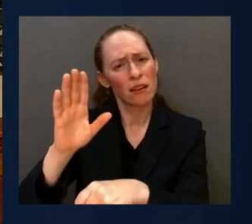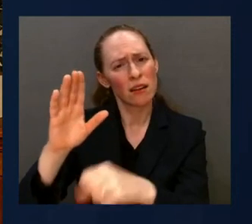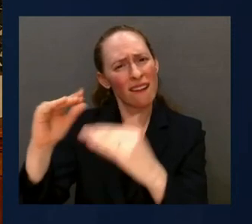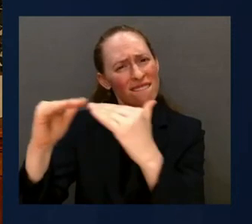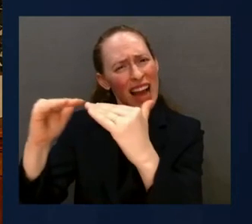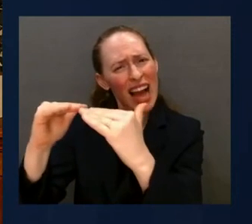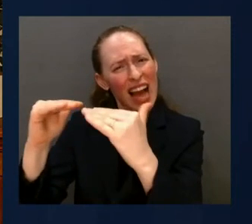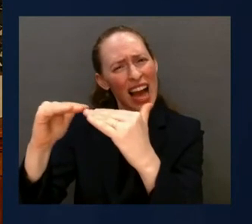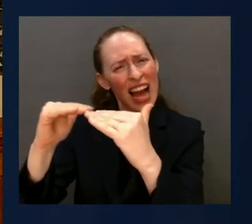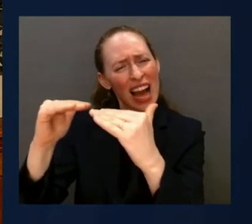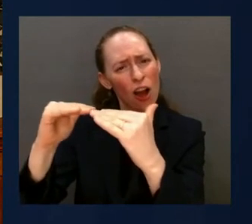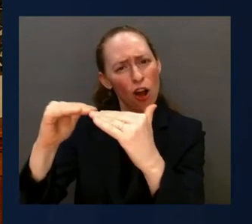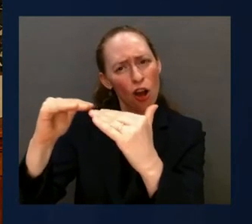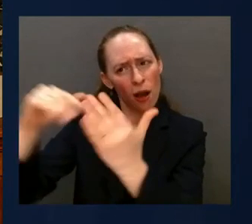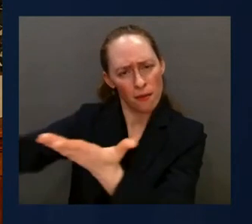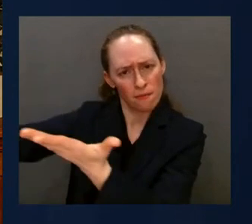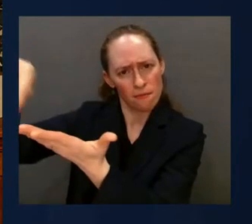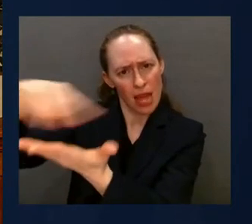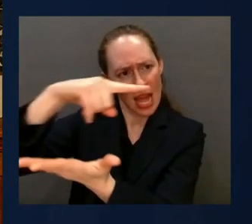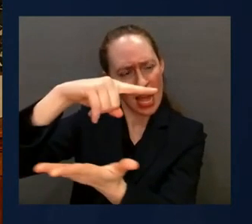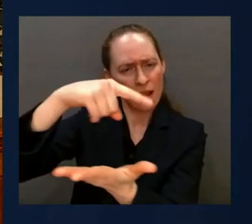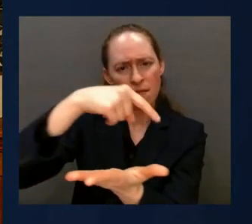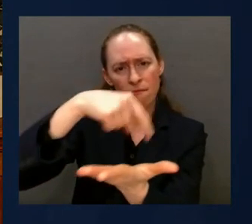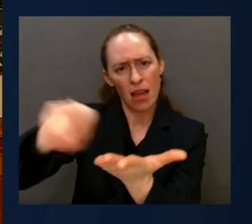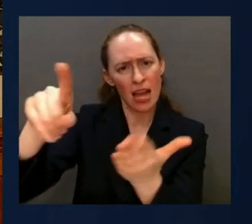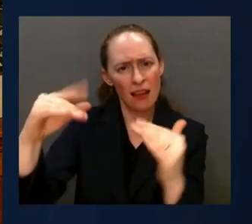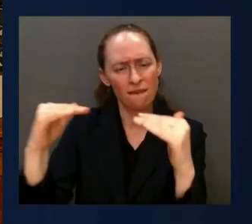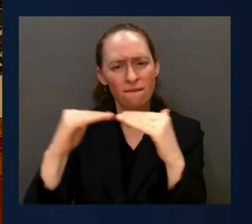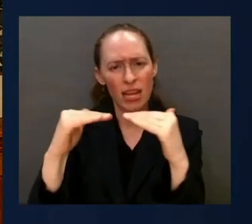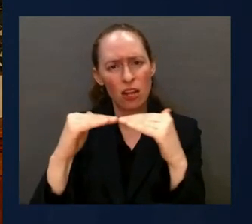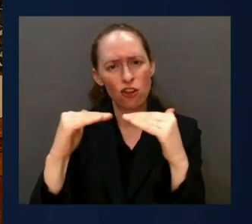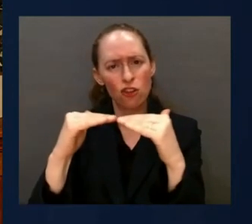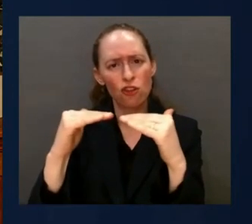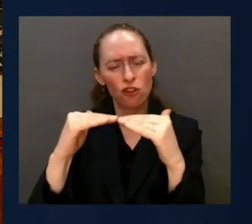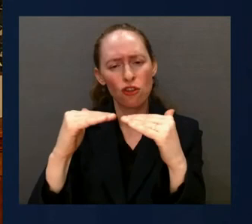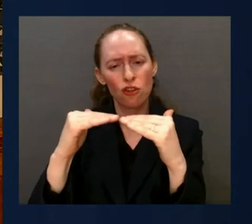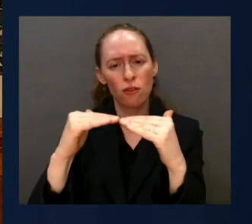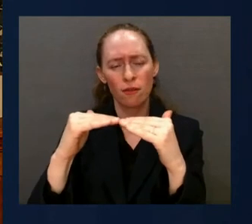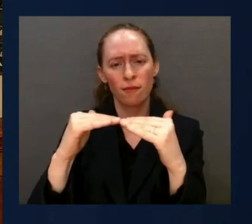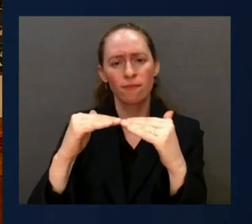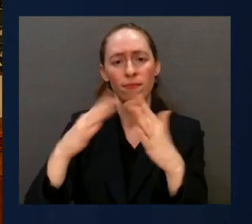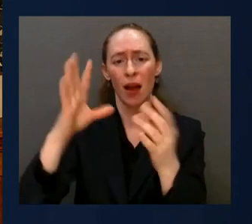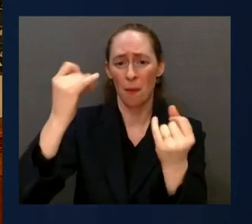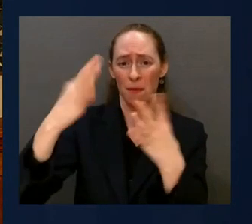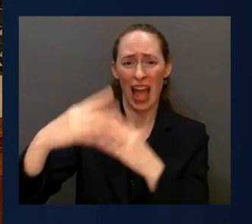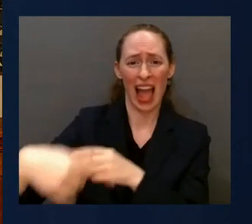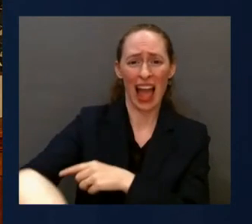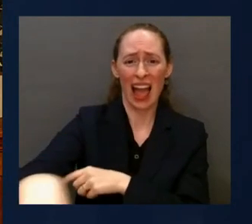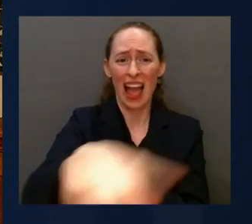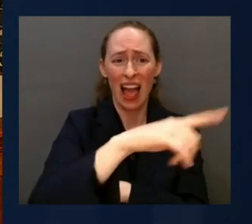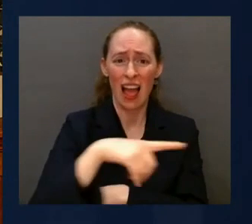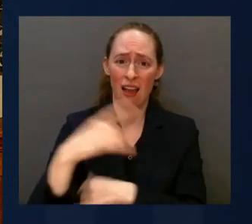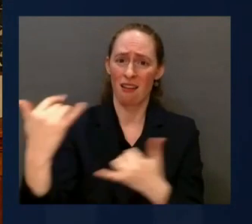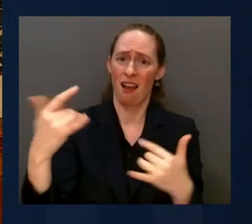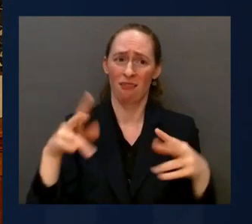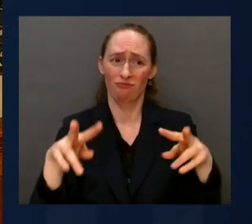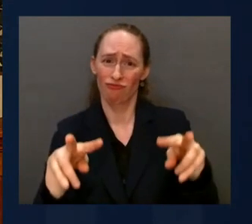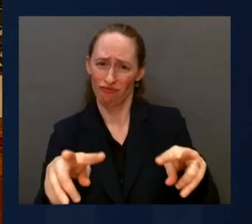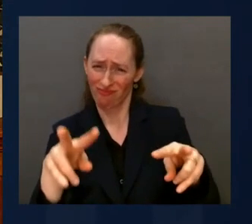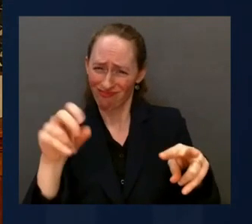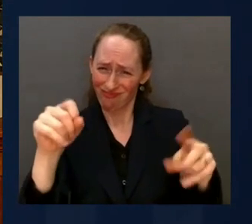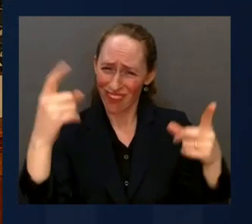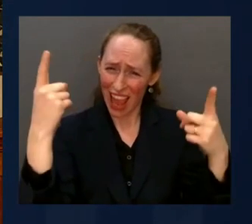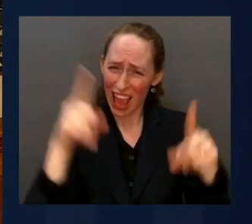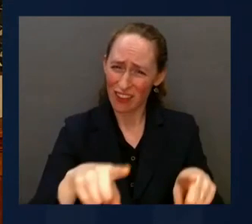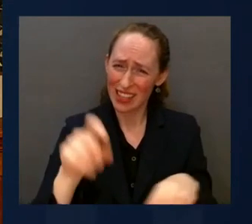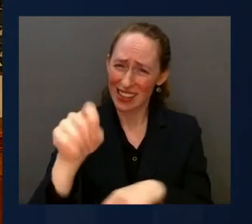home, agree with me and many people that you know, the tax system is not fair.